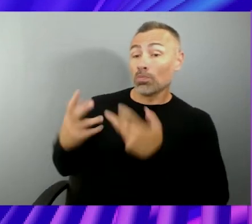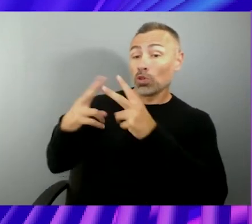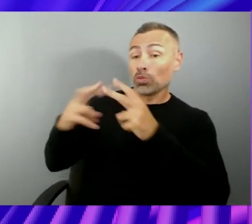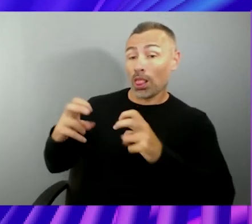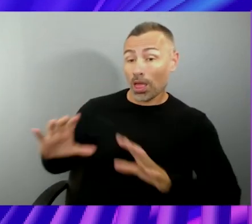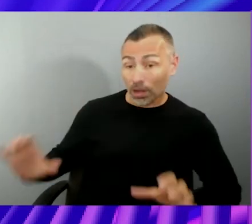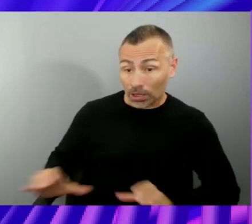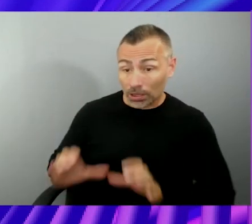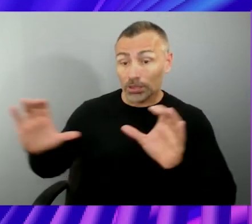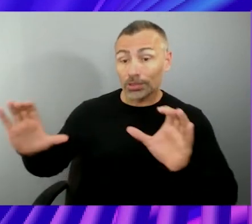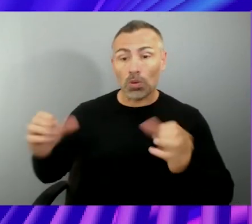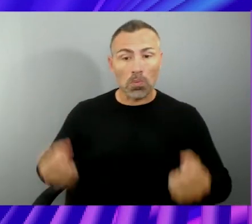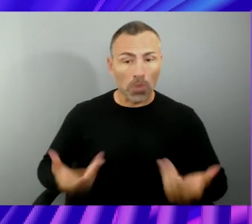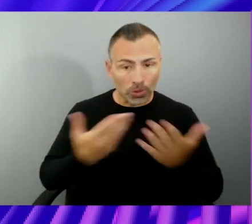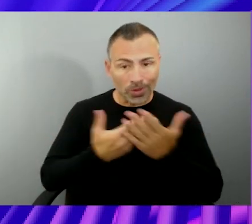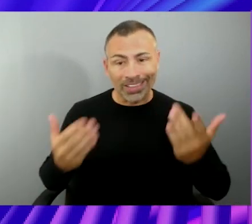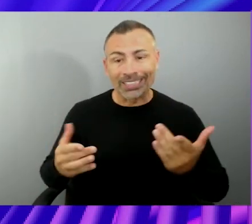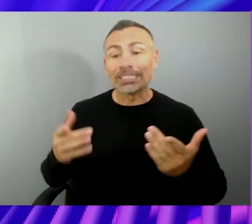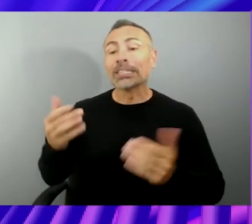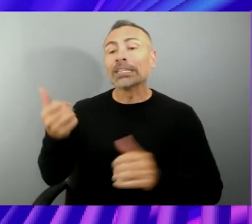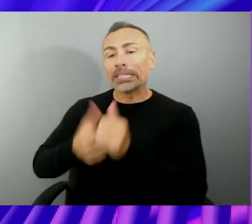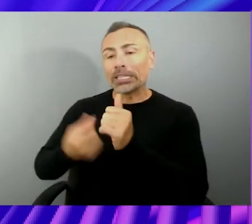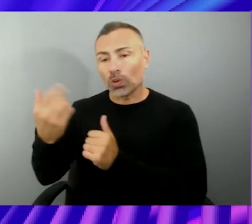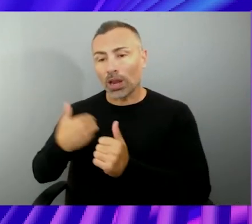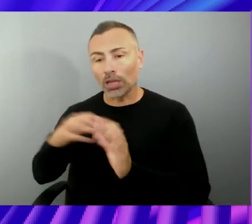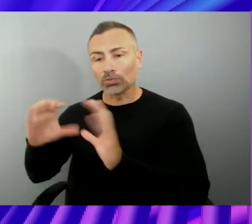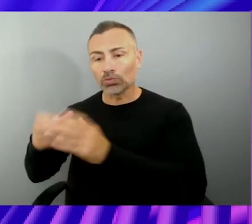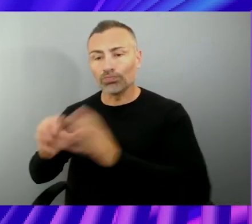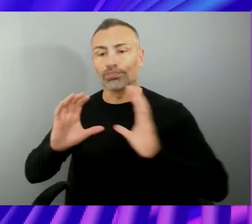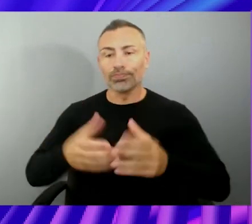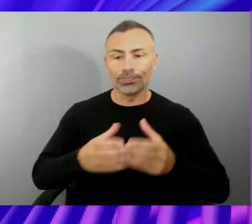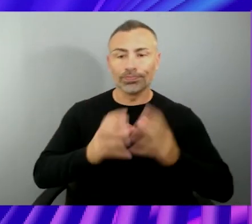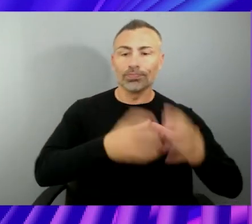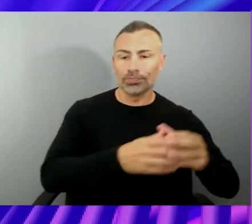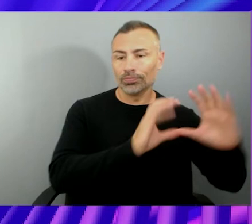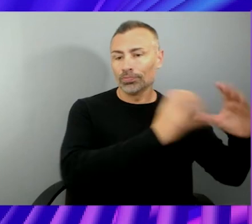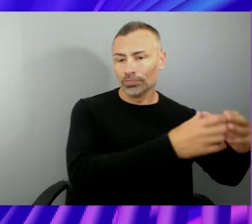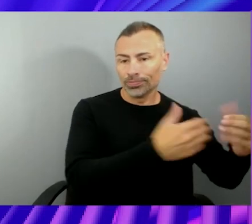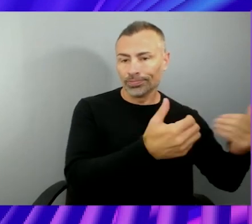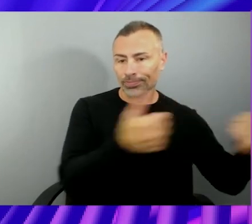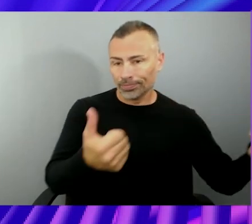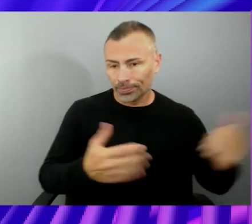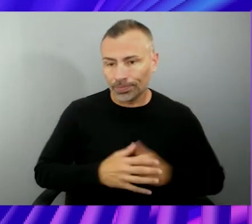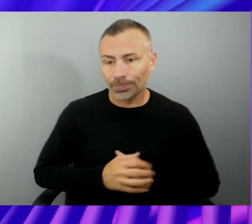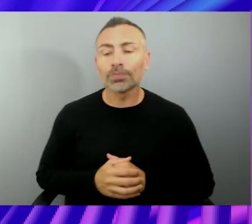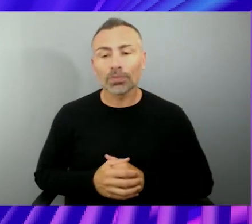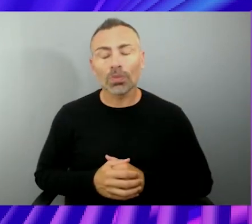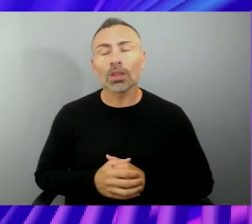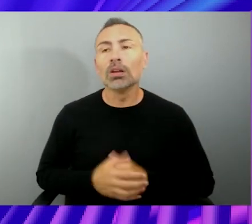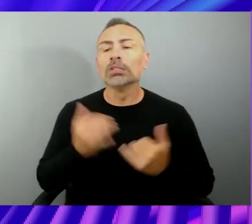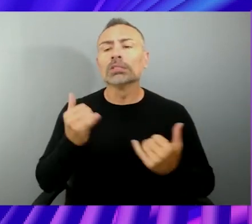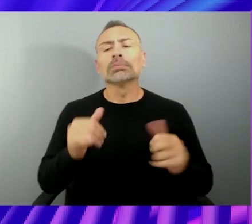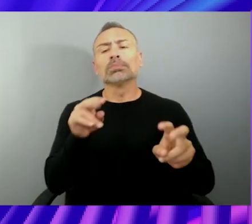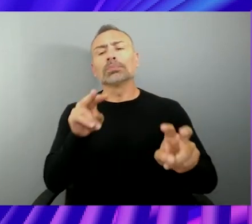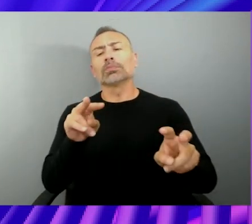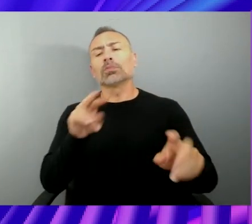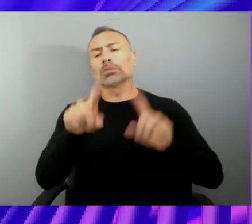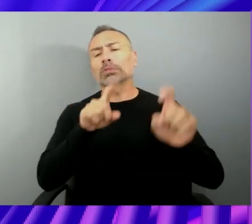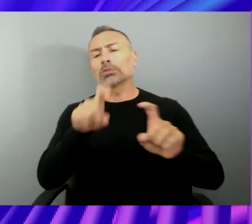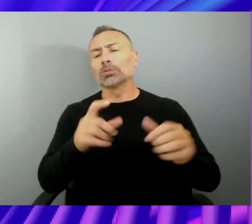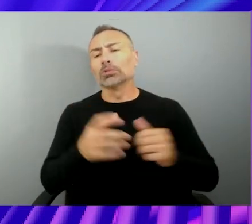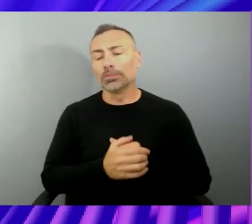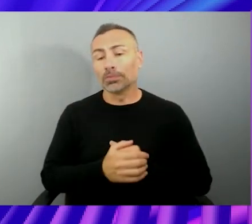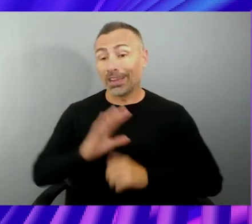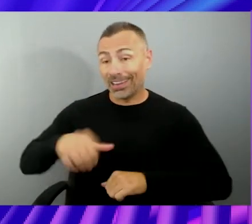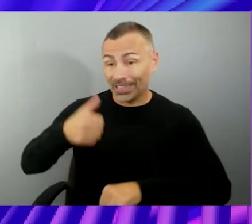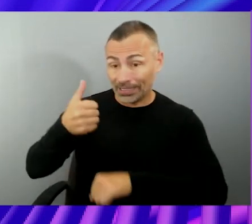group. Okay. And then if we look at some queries, so for example, I manually set up my S3 bucket logs,